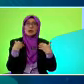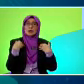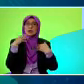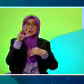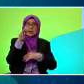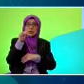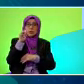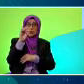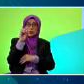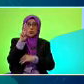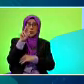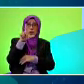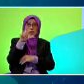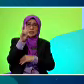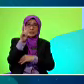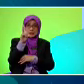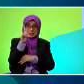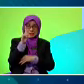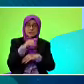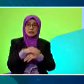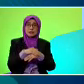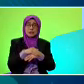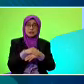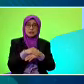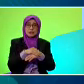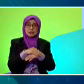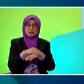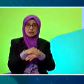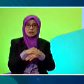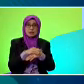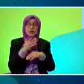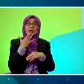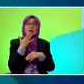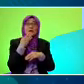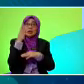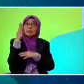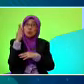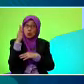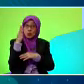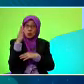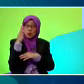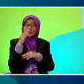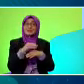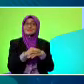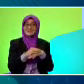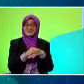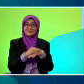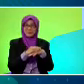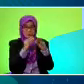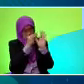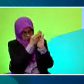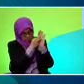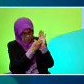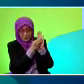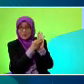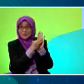but it is in blue. The color is blue. The color is blue. Different kind Yes. of mold. I think. Yeah. Yes,